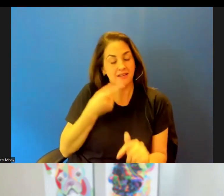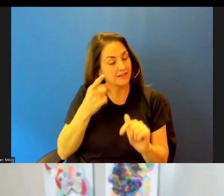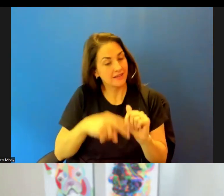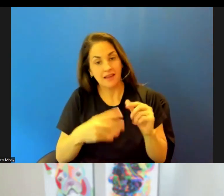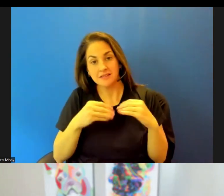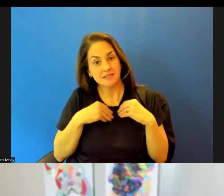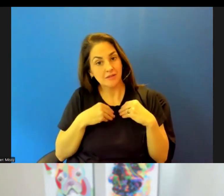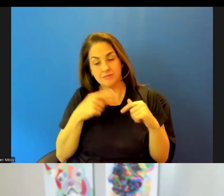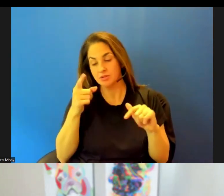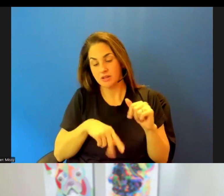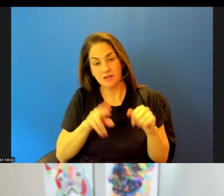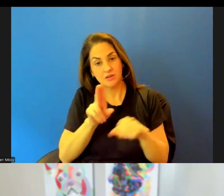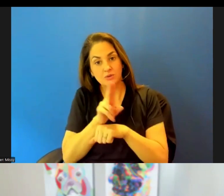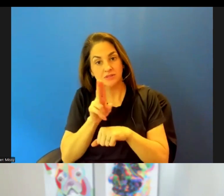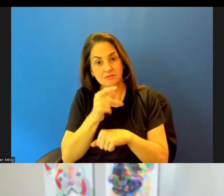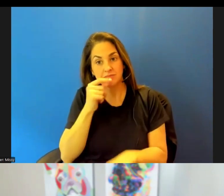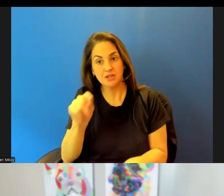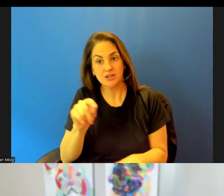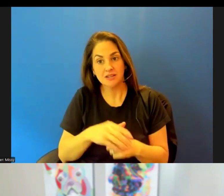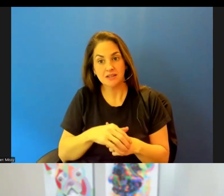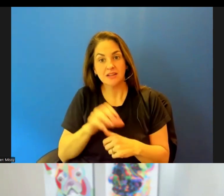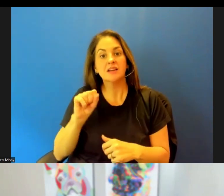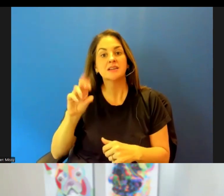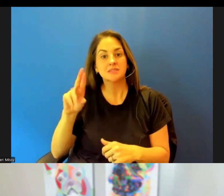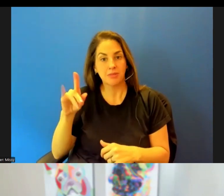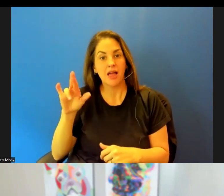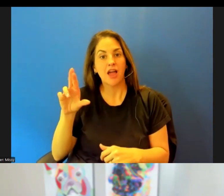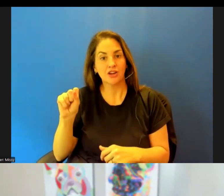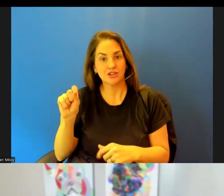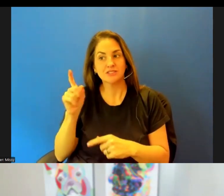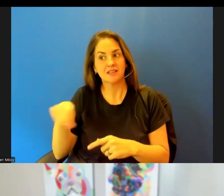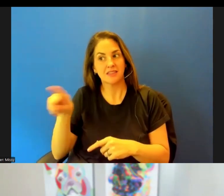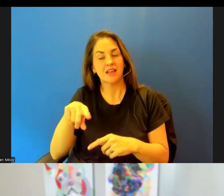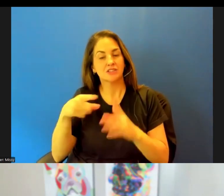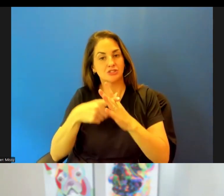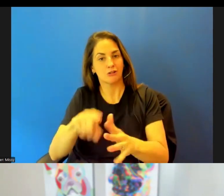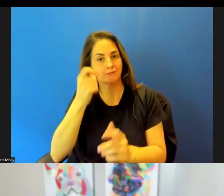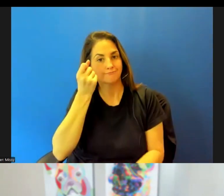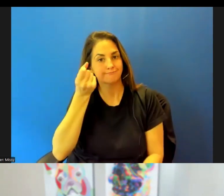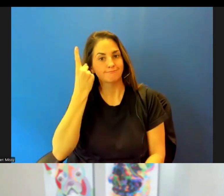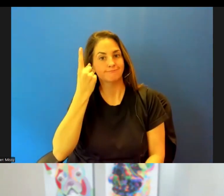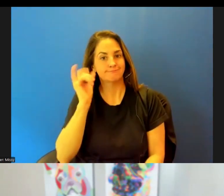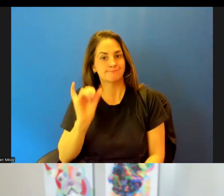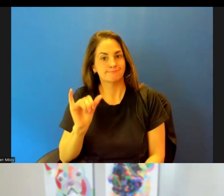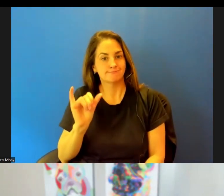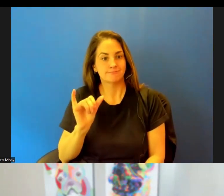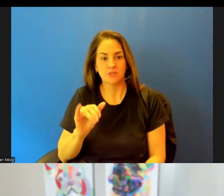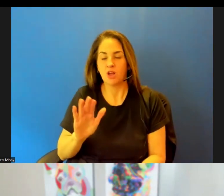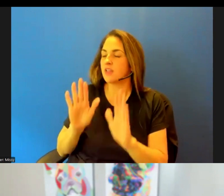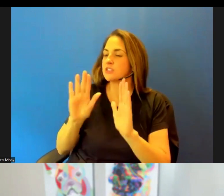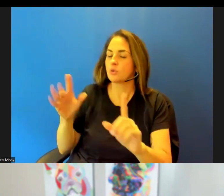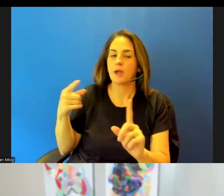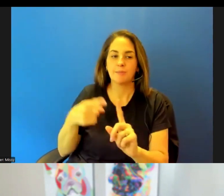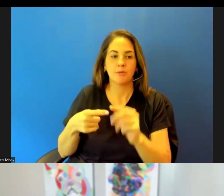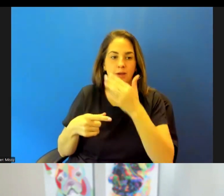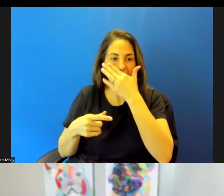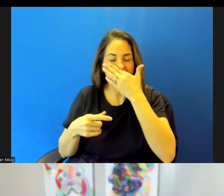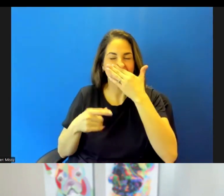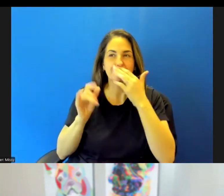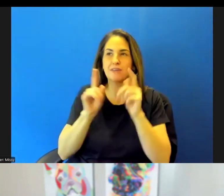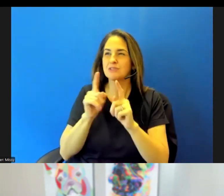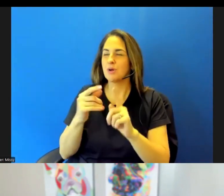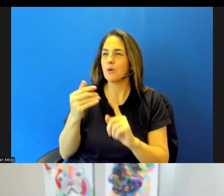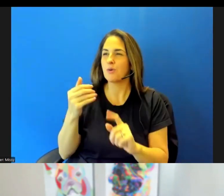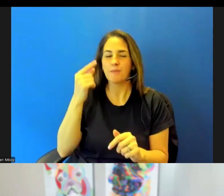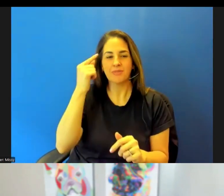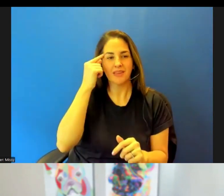And suppliers are starting to understand Yeah. that. But I think that's a great point, Kelly. It also reminds me that